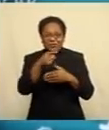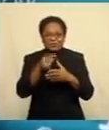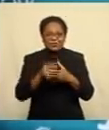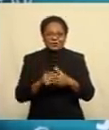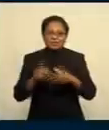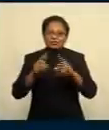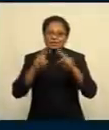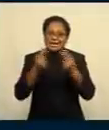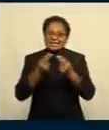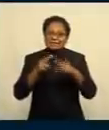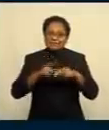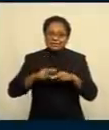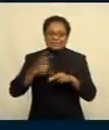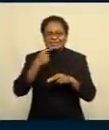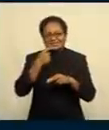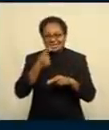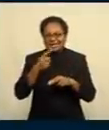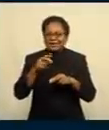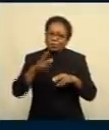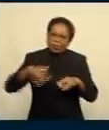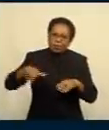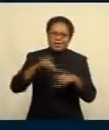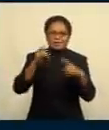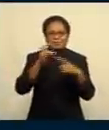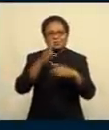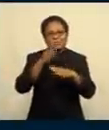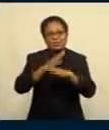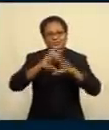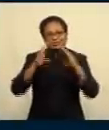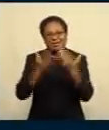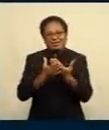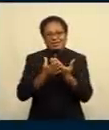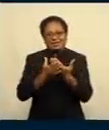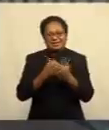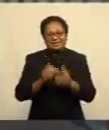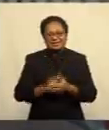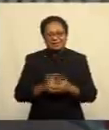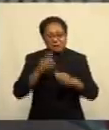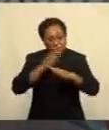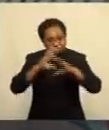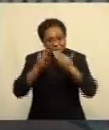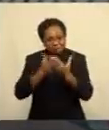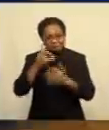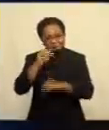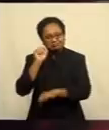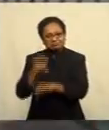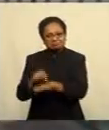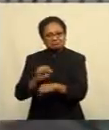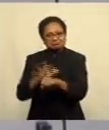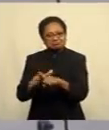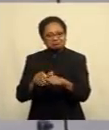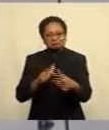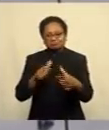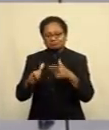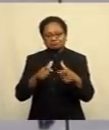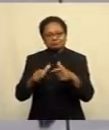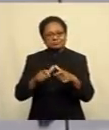the virus. Let's just work together. That's my message. We come together. We know what we